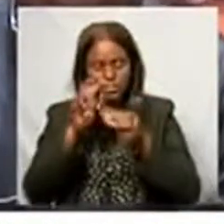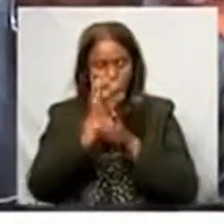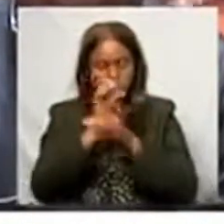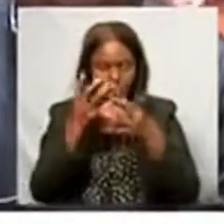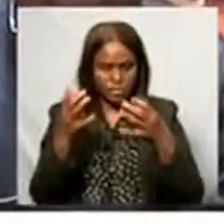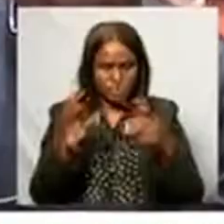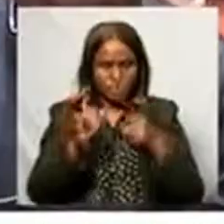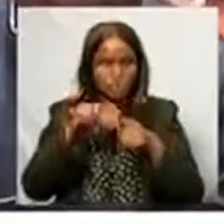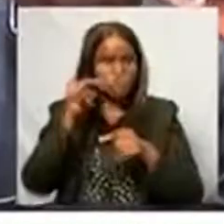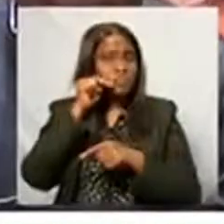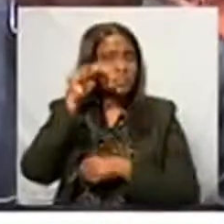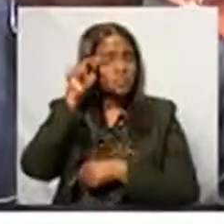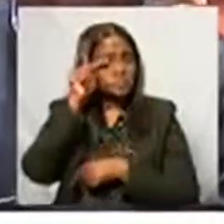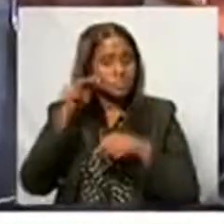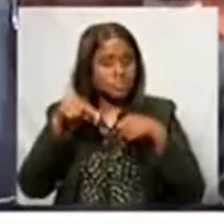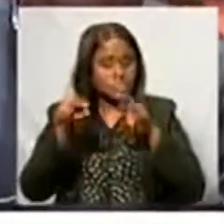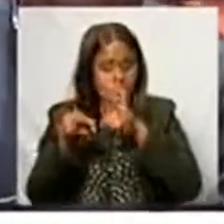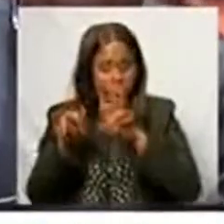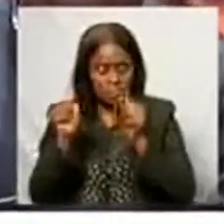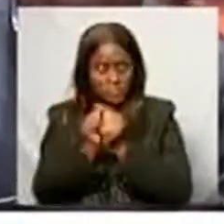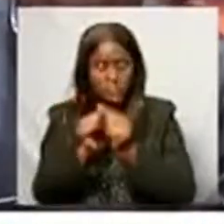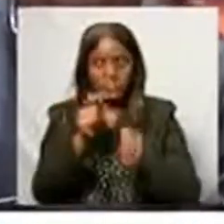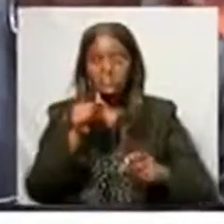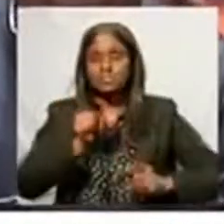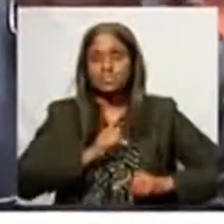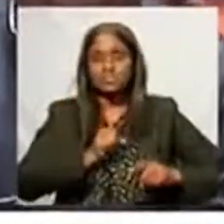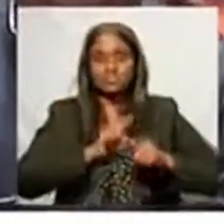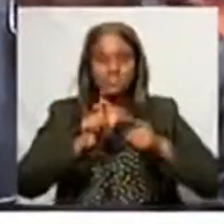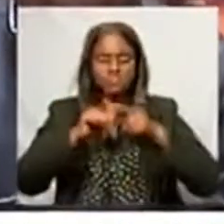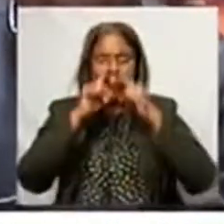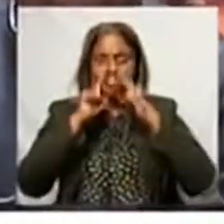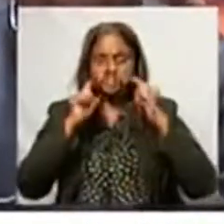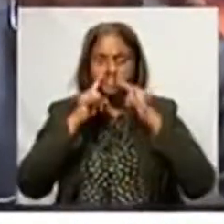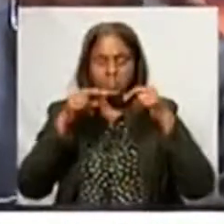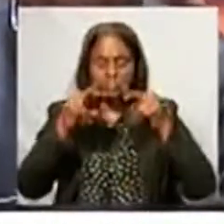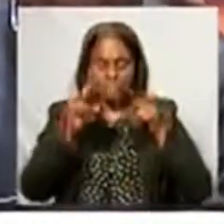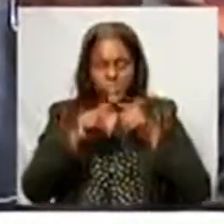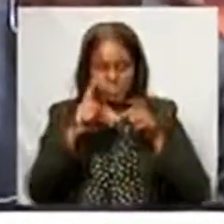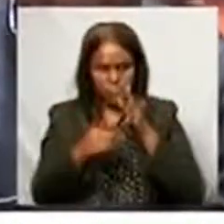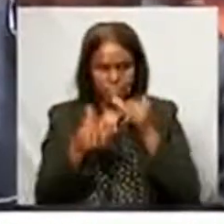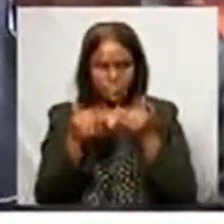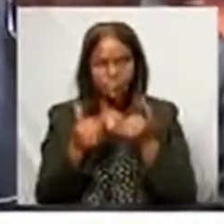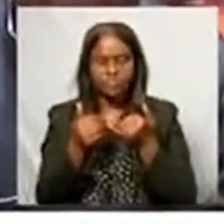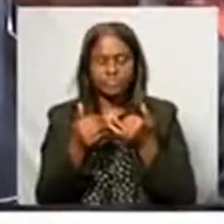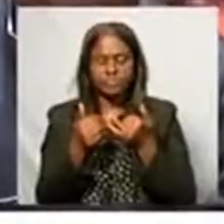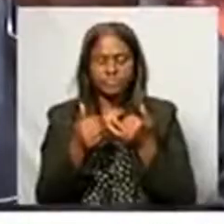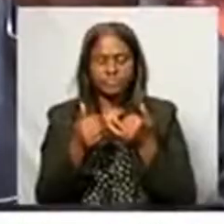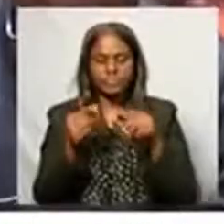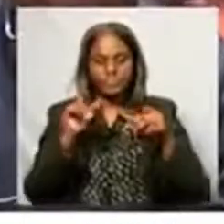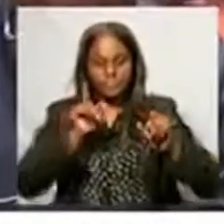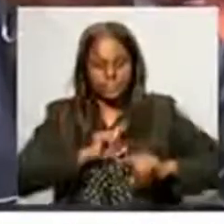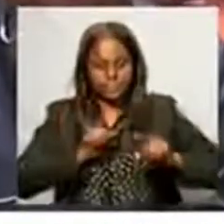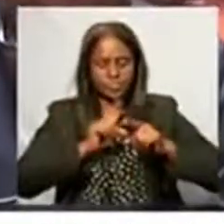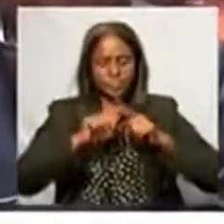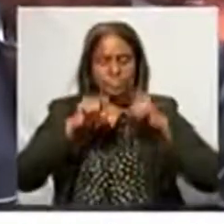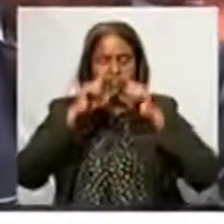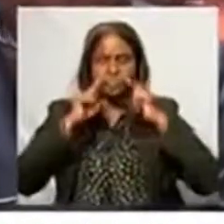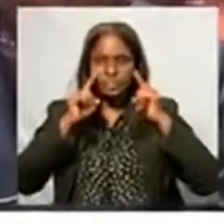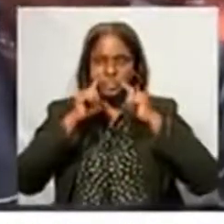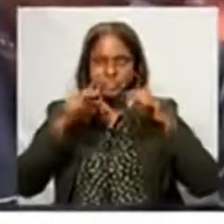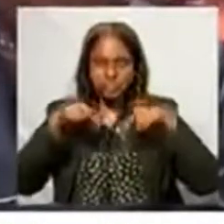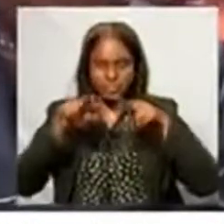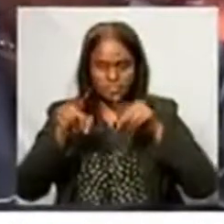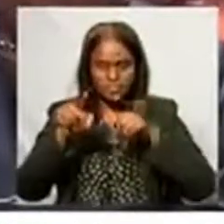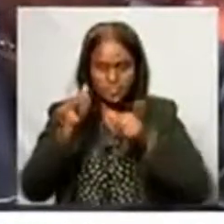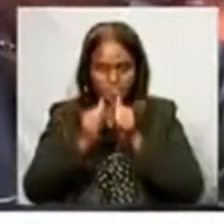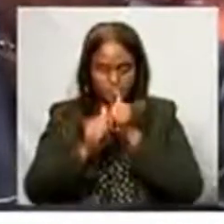to Nakonde Road, and Luangwa to Inyimba Road. But Luangwa to Inyimba Road,